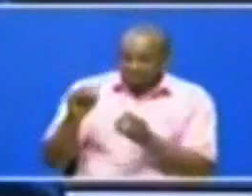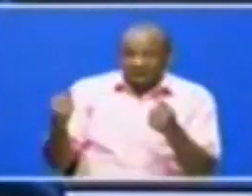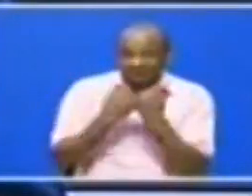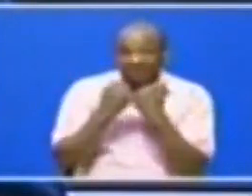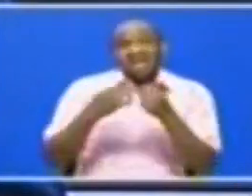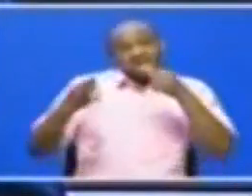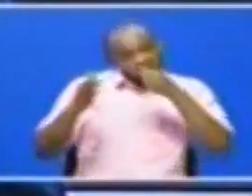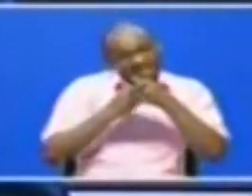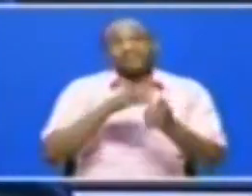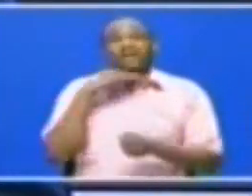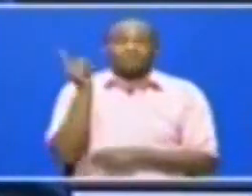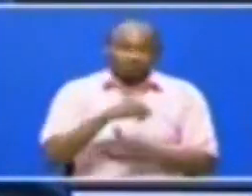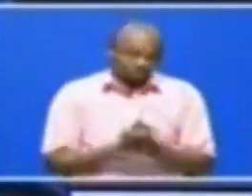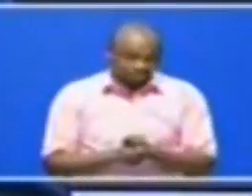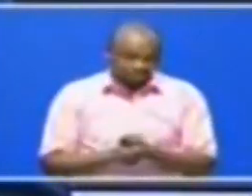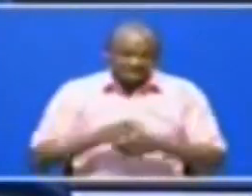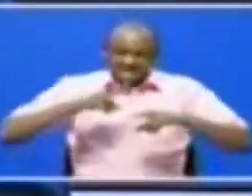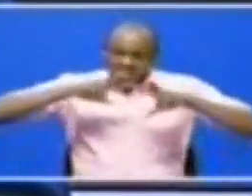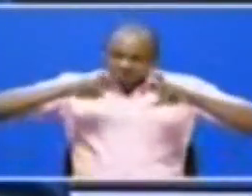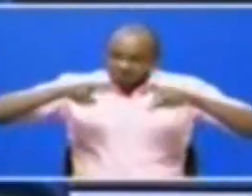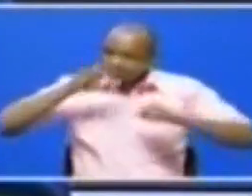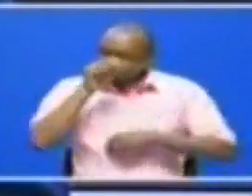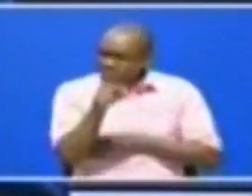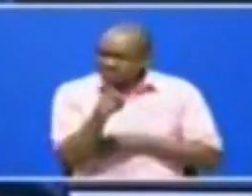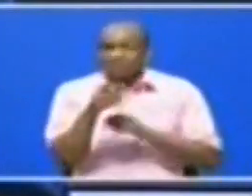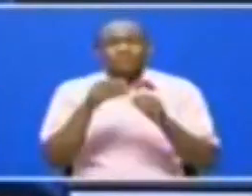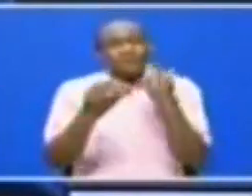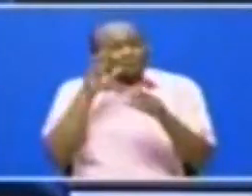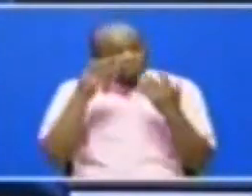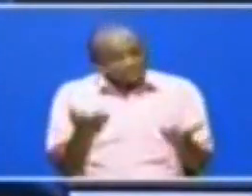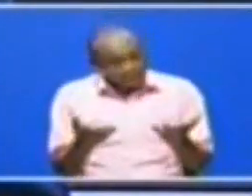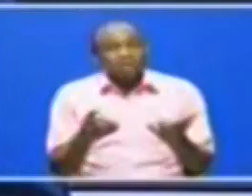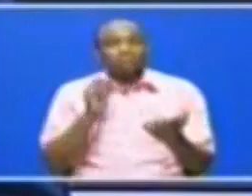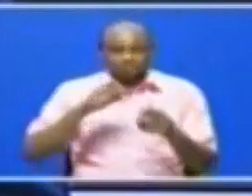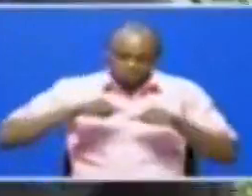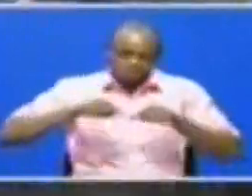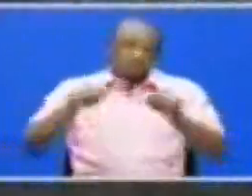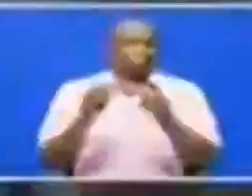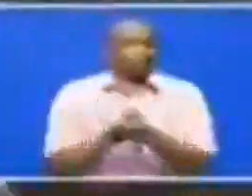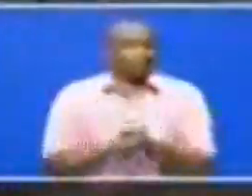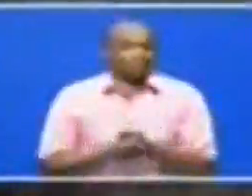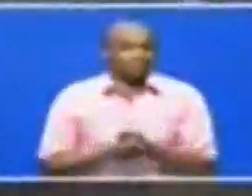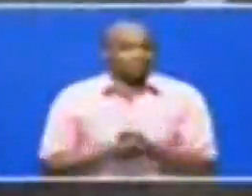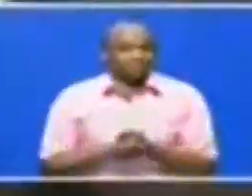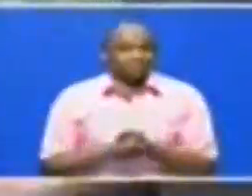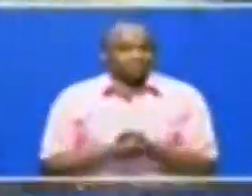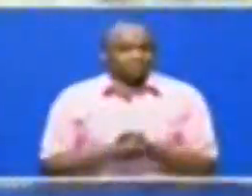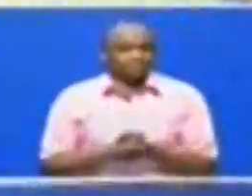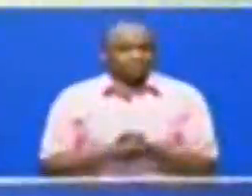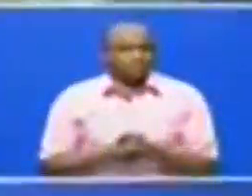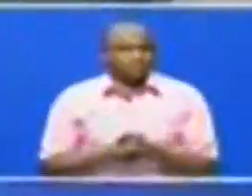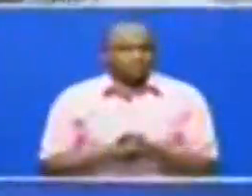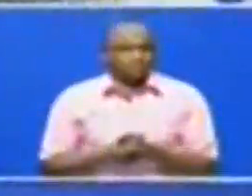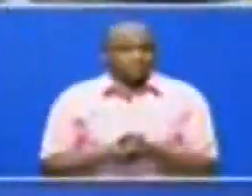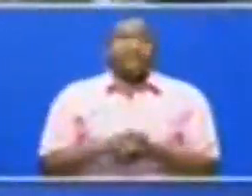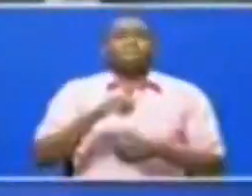death of 8 students. Investigations into the cause of the fire is still ongoing. You are not a parent. Only